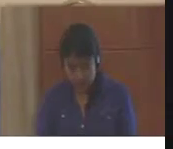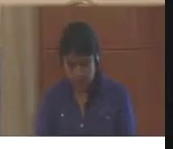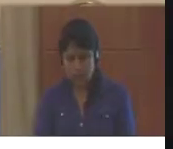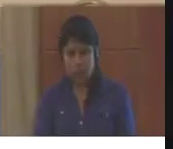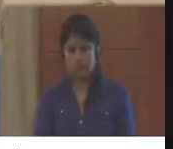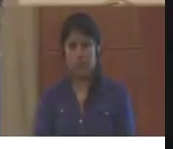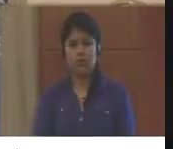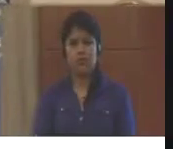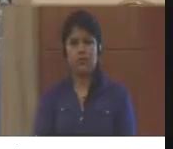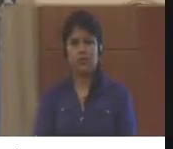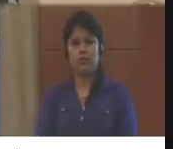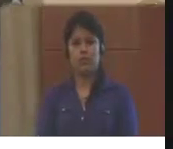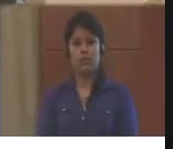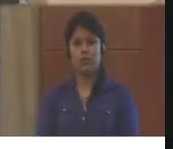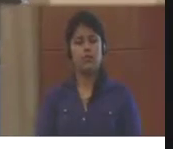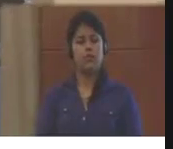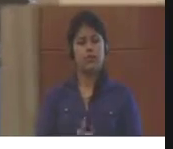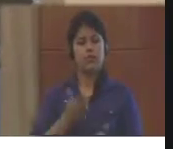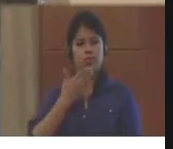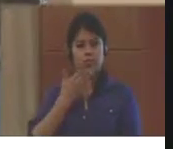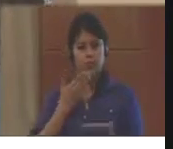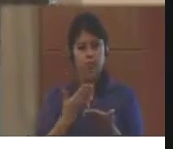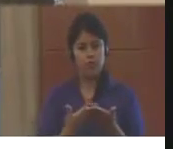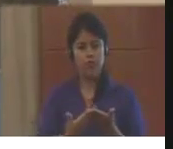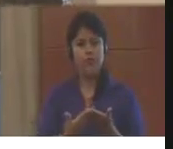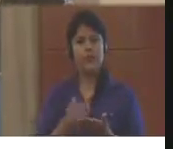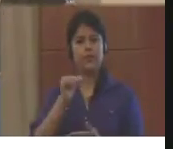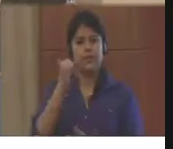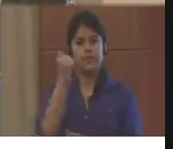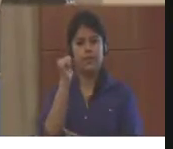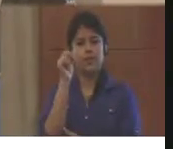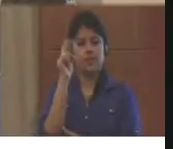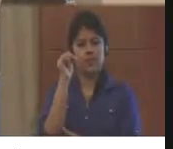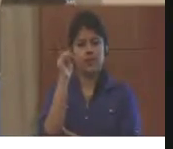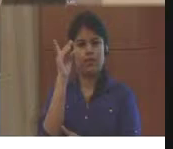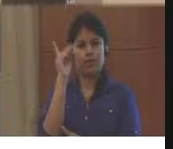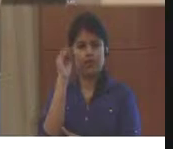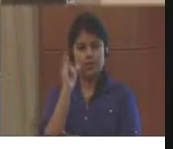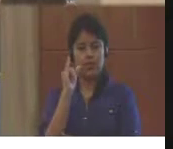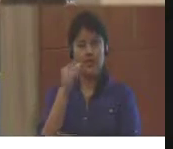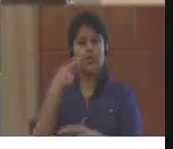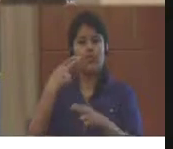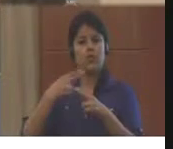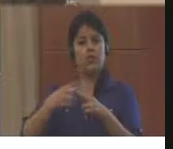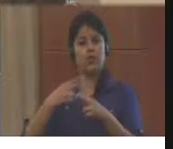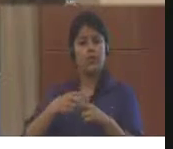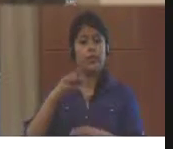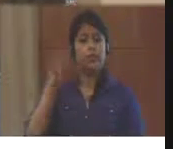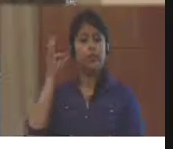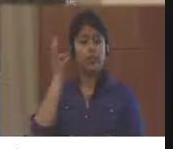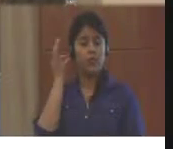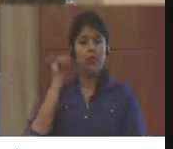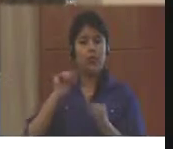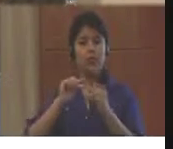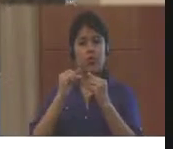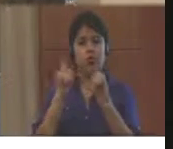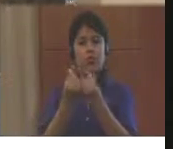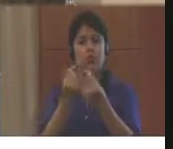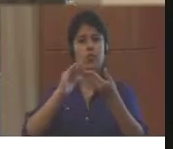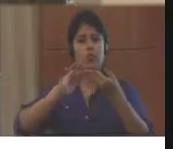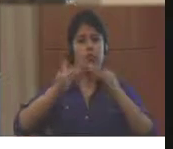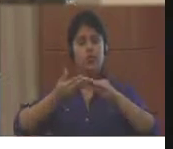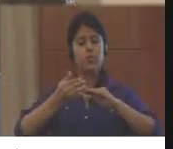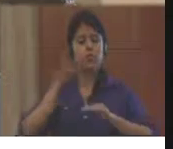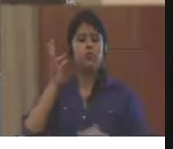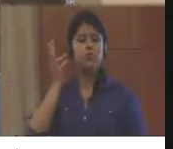Thank you very much, Sandy, on behalf of the women's community groups, for also your